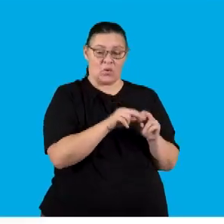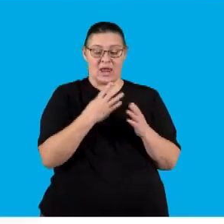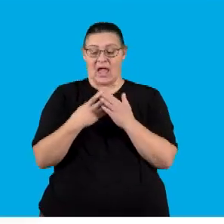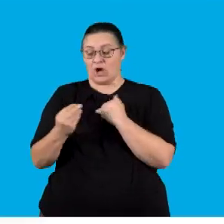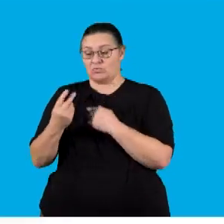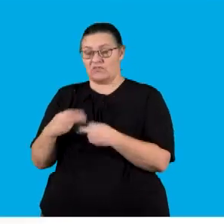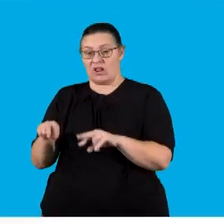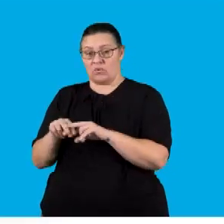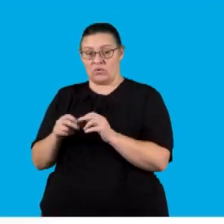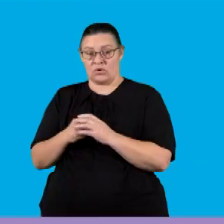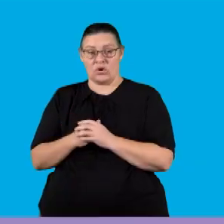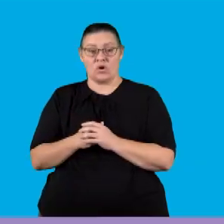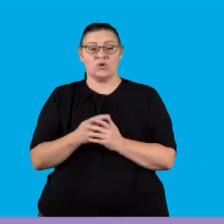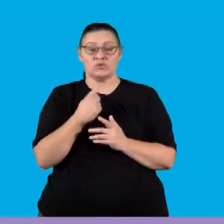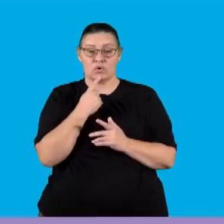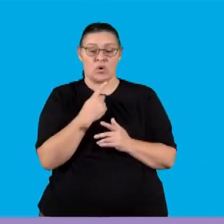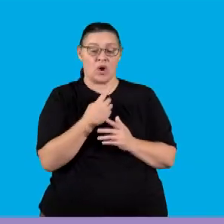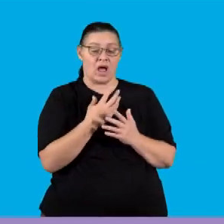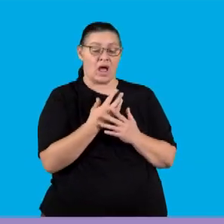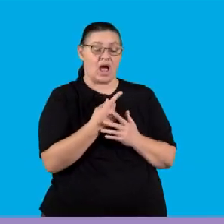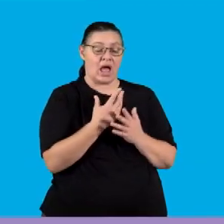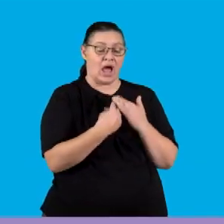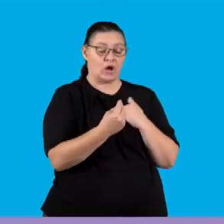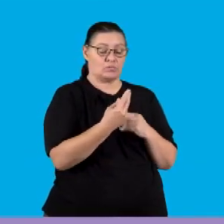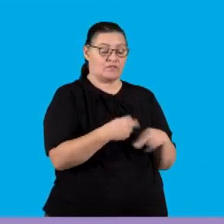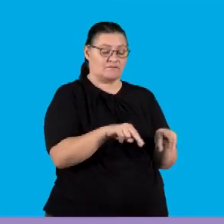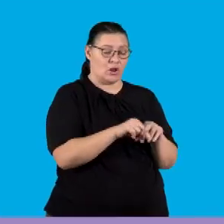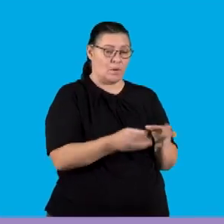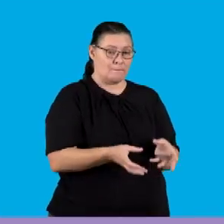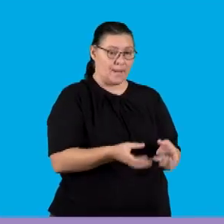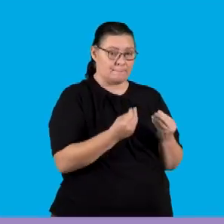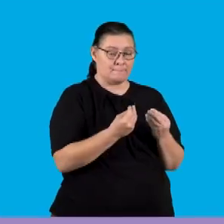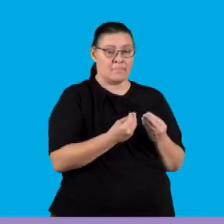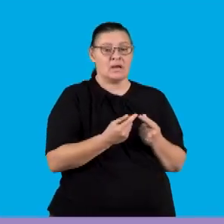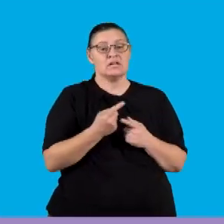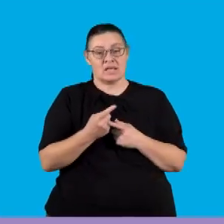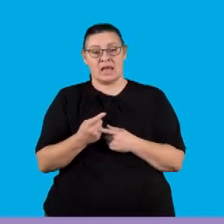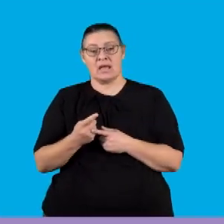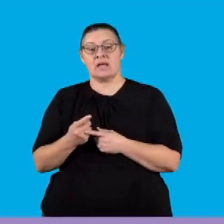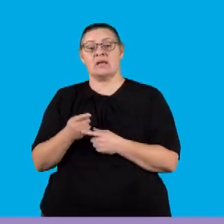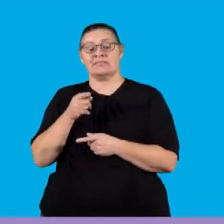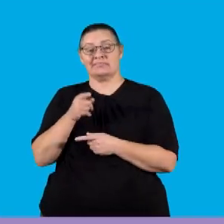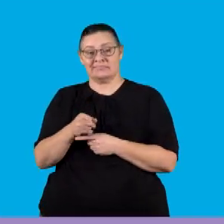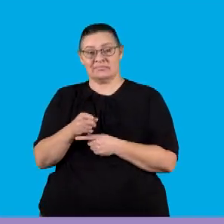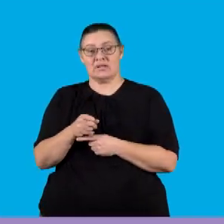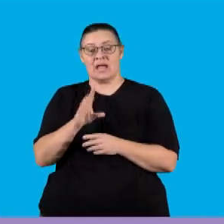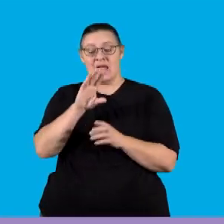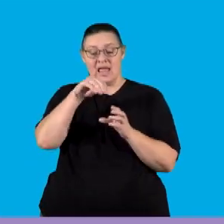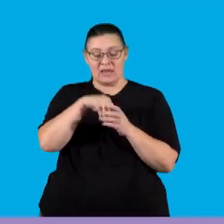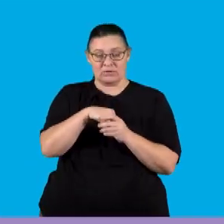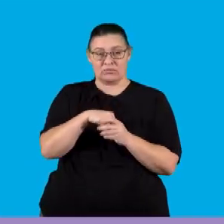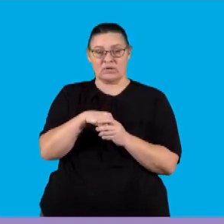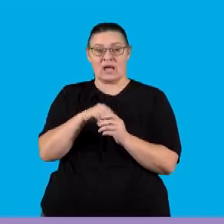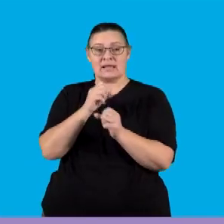value and the output value. So for us to get that output value, we are going to multiply